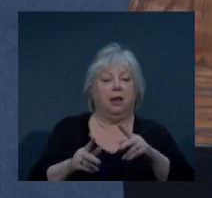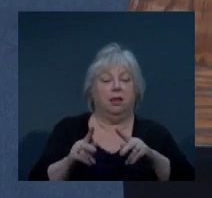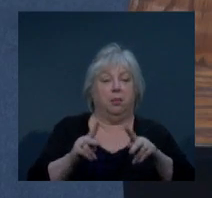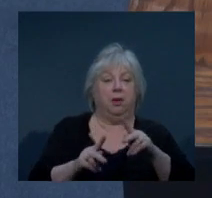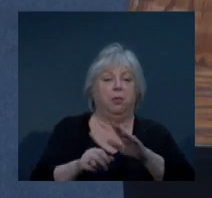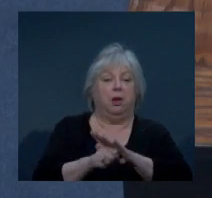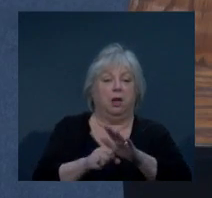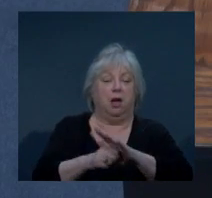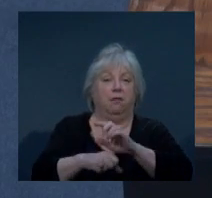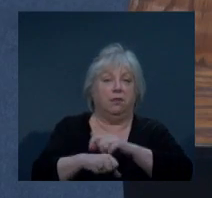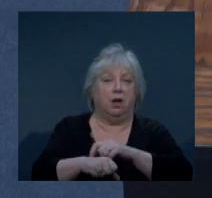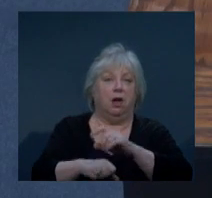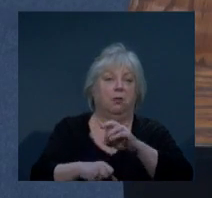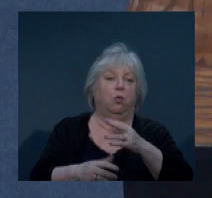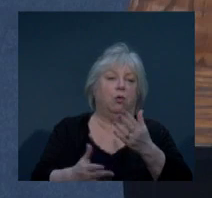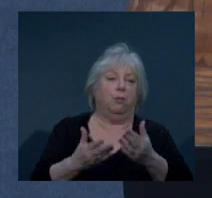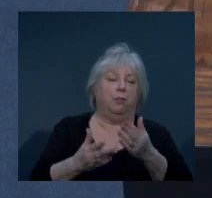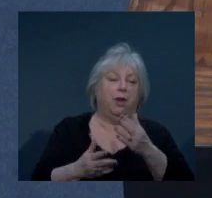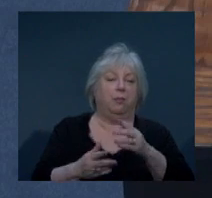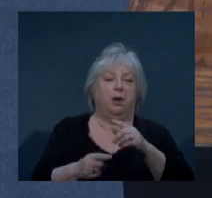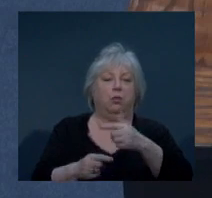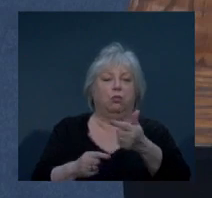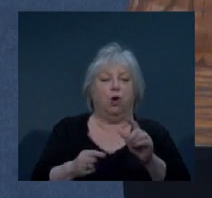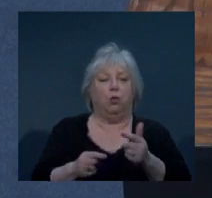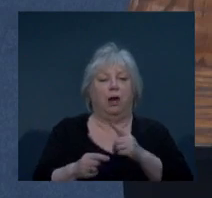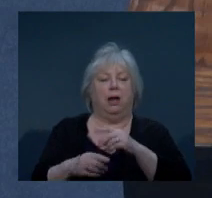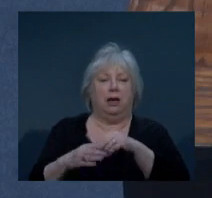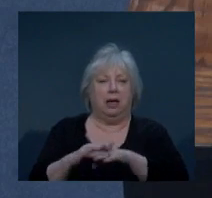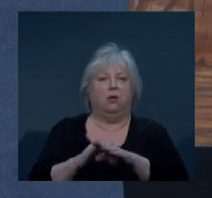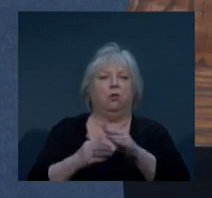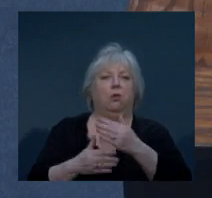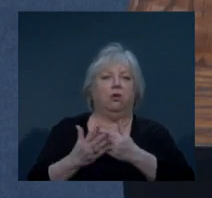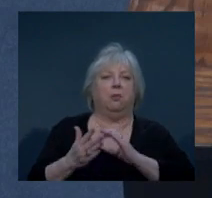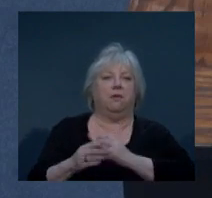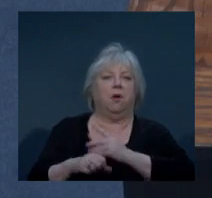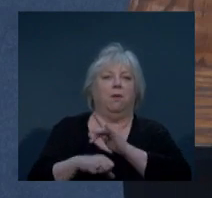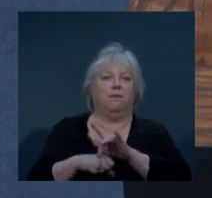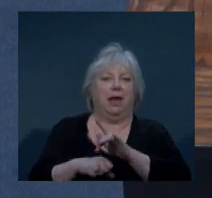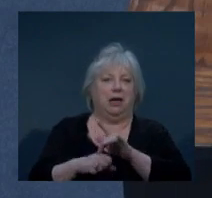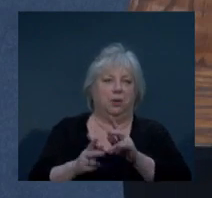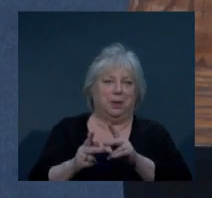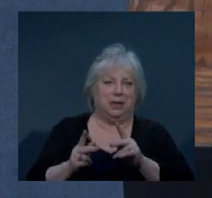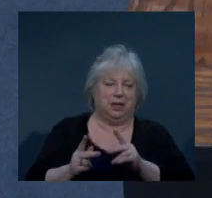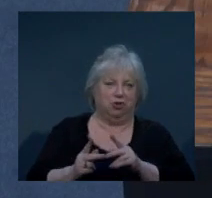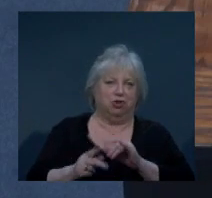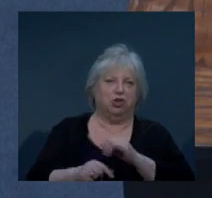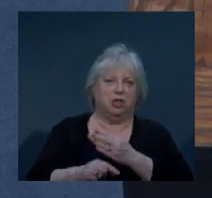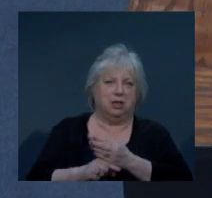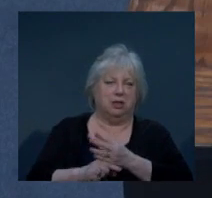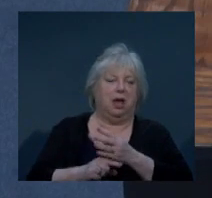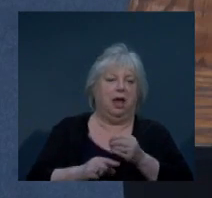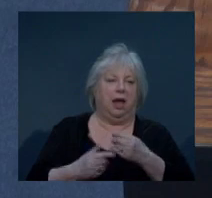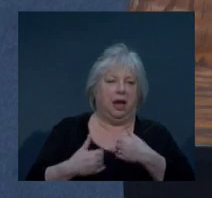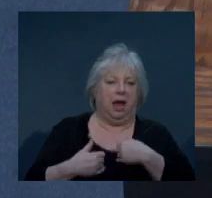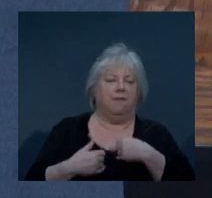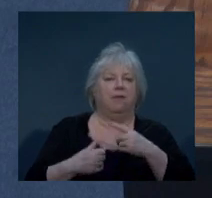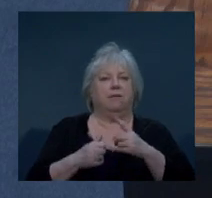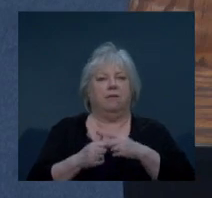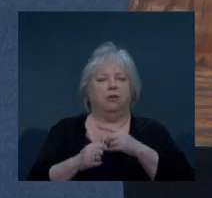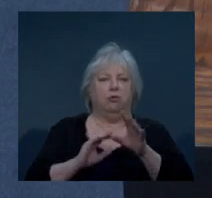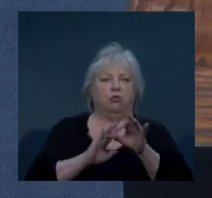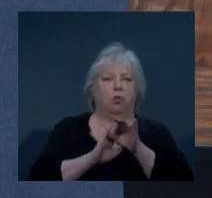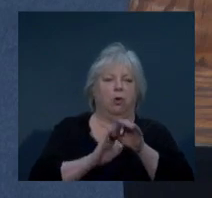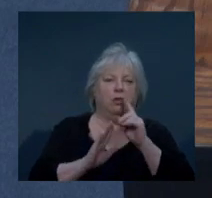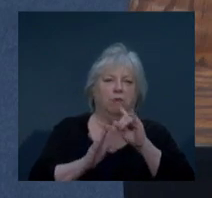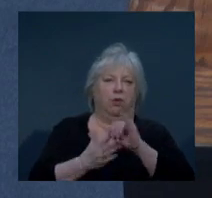even possibly rotating them into some of our vacant positions and having them have first dibs on